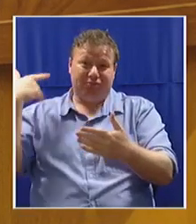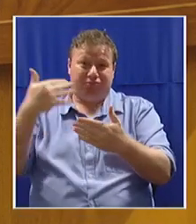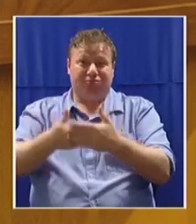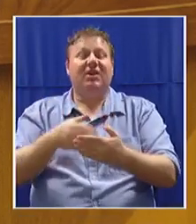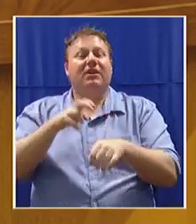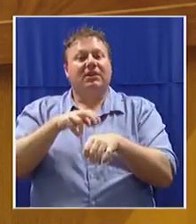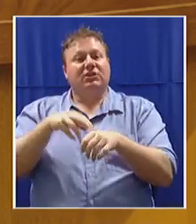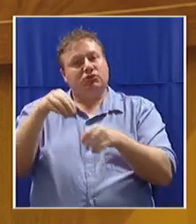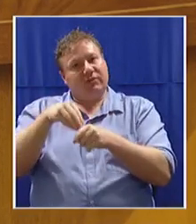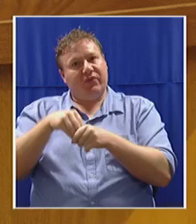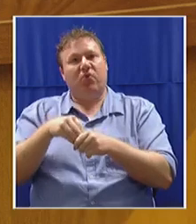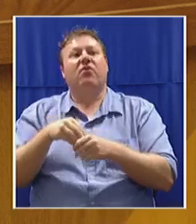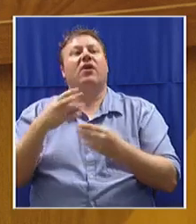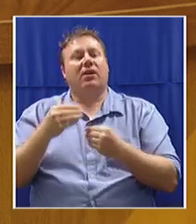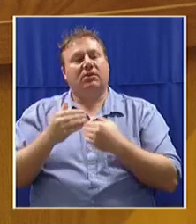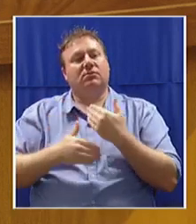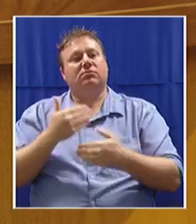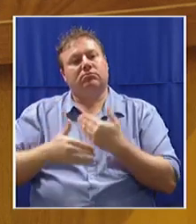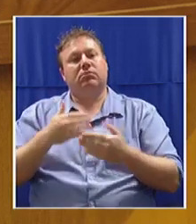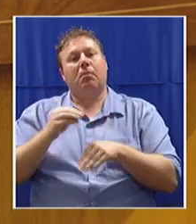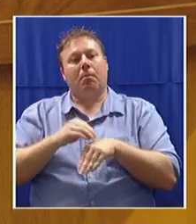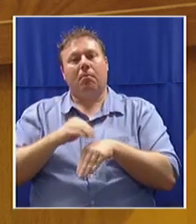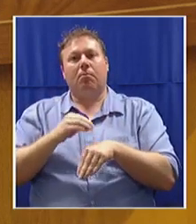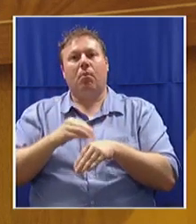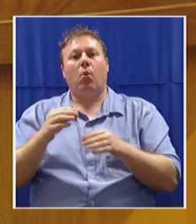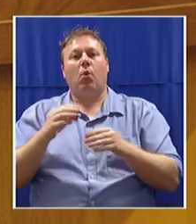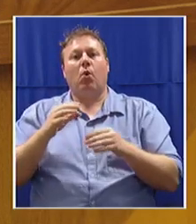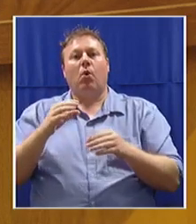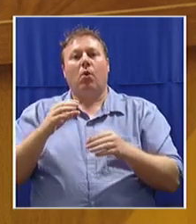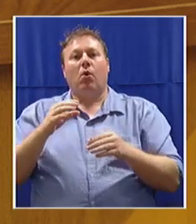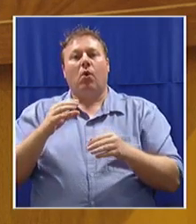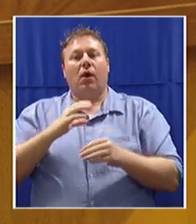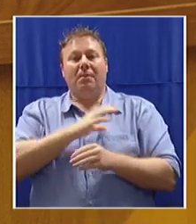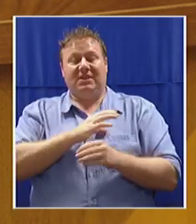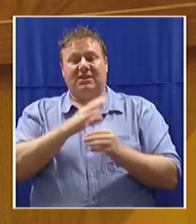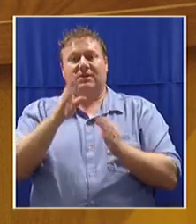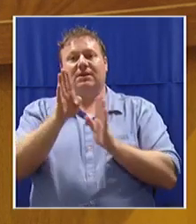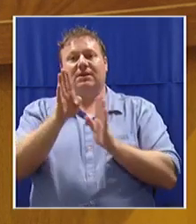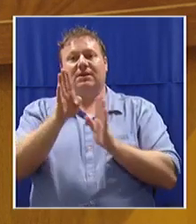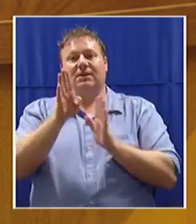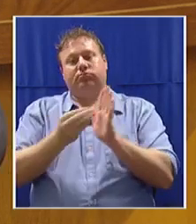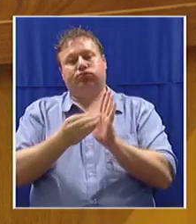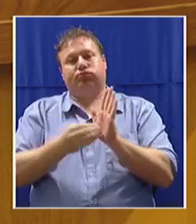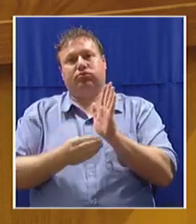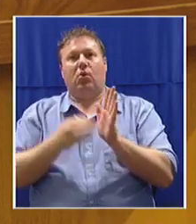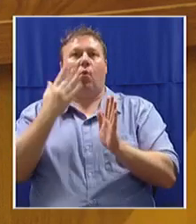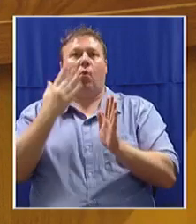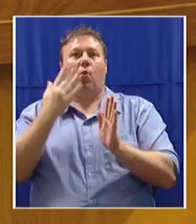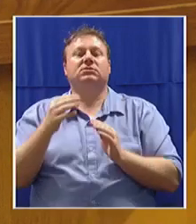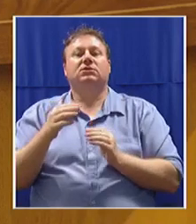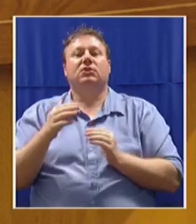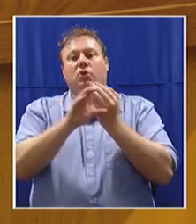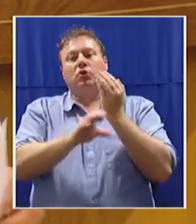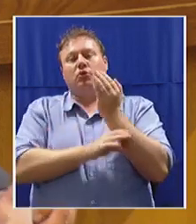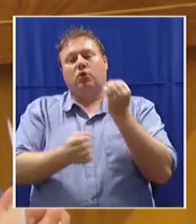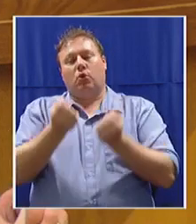vigilant and in future pass more of these committee bills when the Constitutional Court strikes down our legislation.